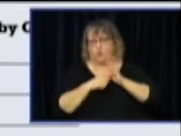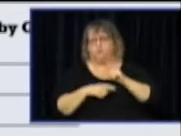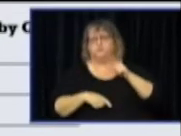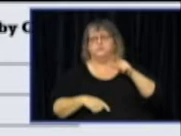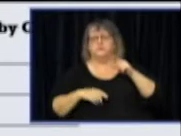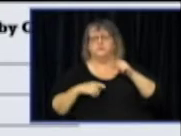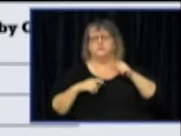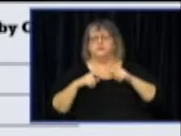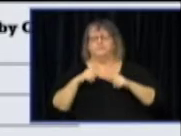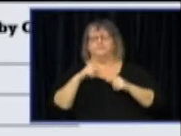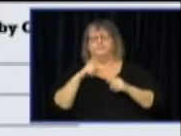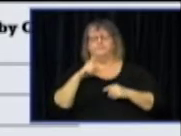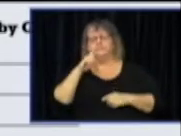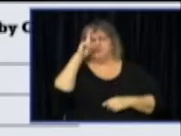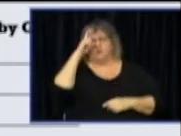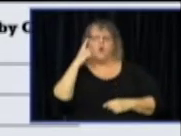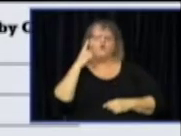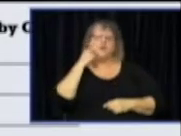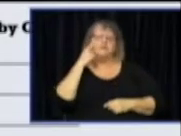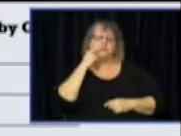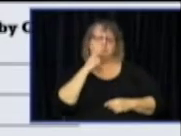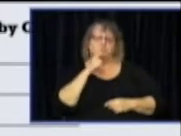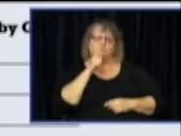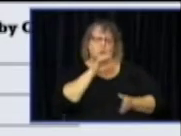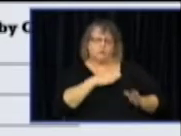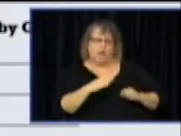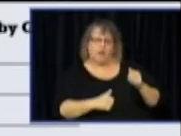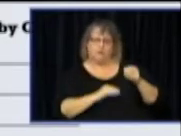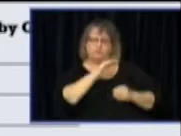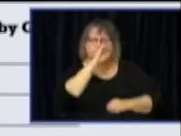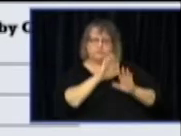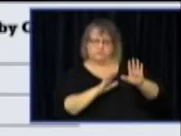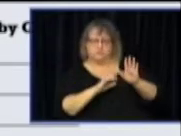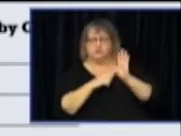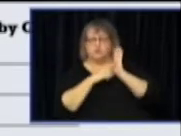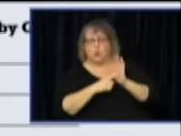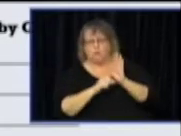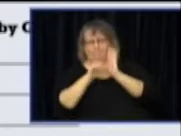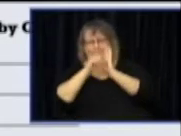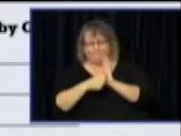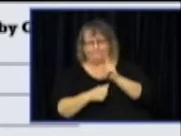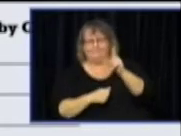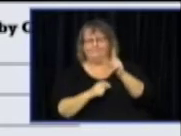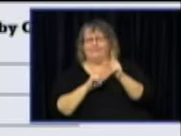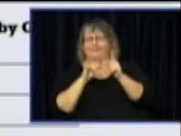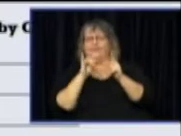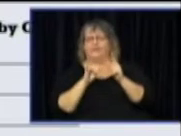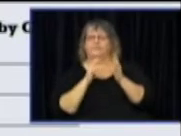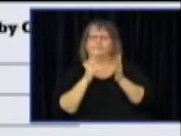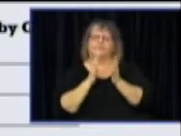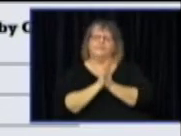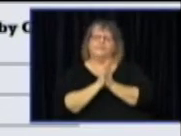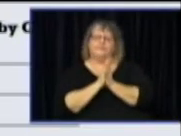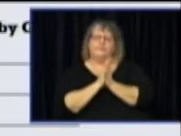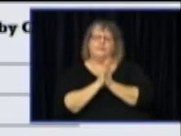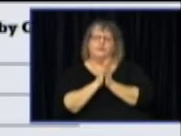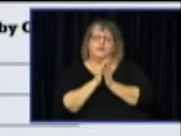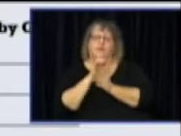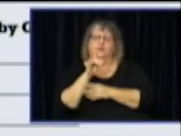stroke mortality by different racial or ethnic groups. And this slide really emphasizes the fact that